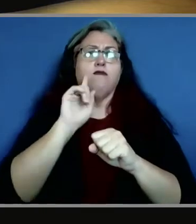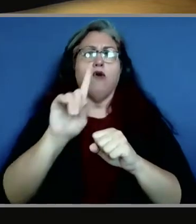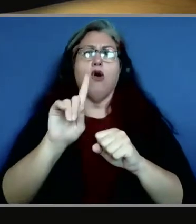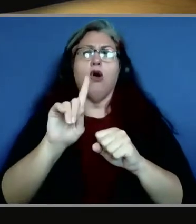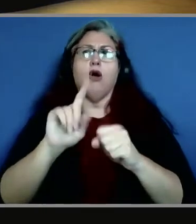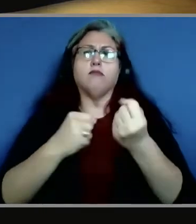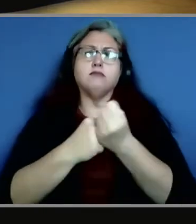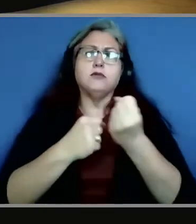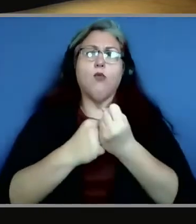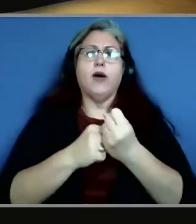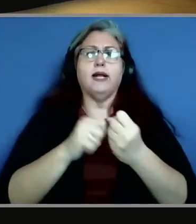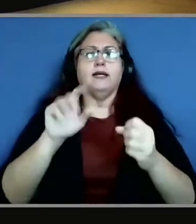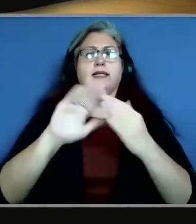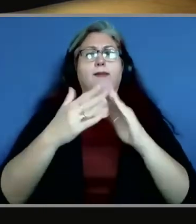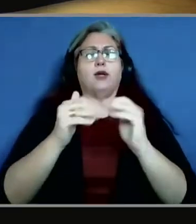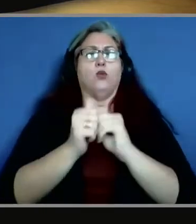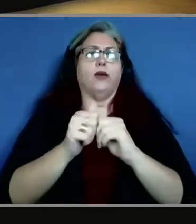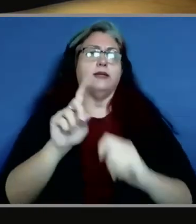disabilities. Mahalo.